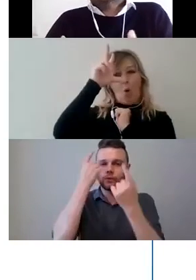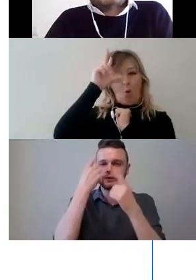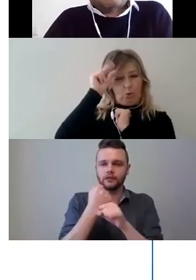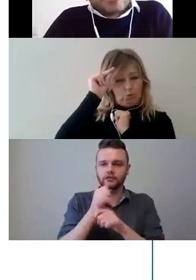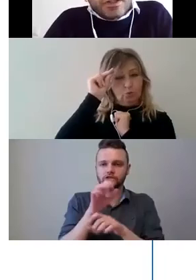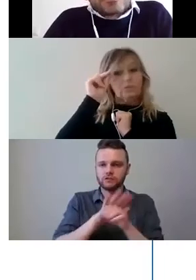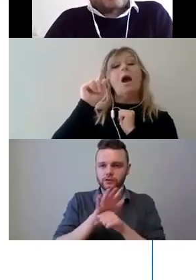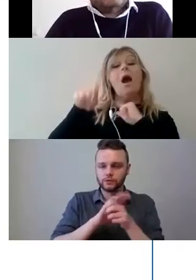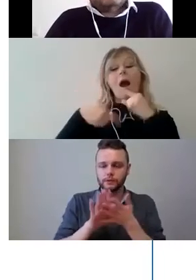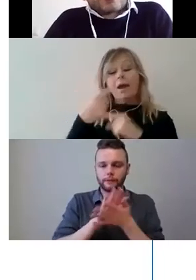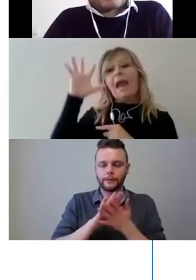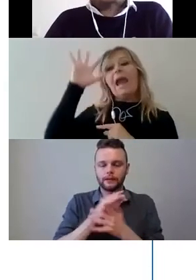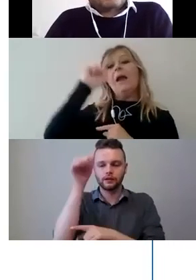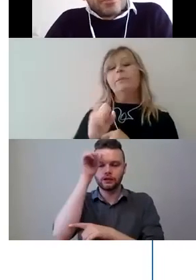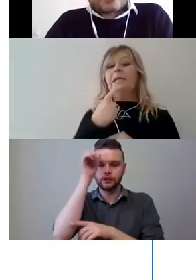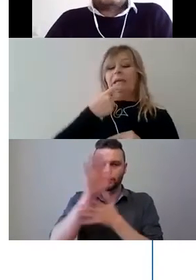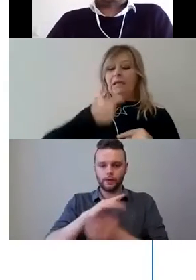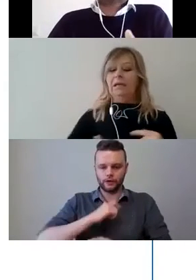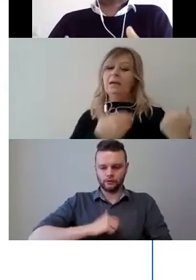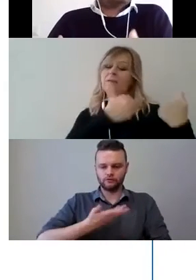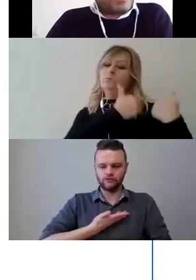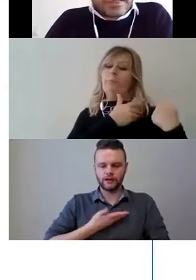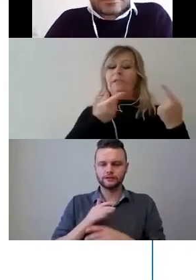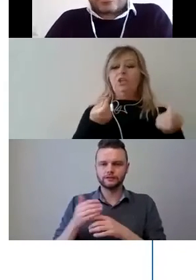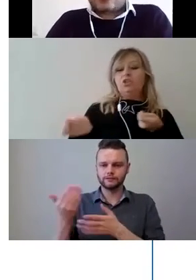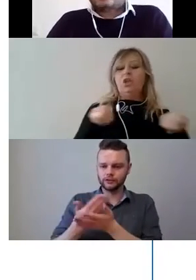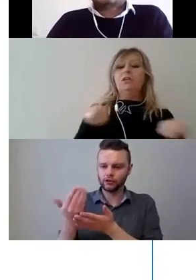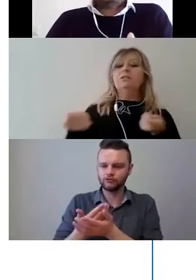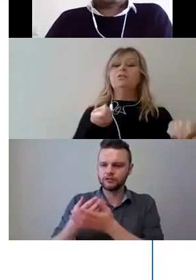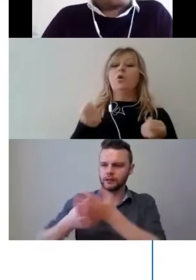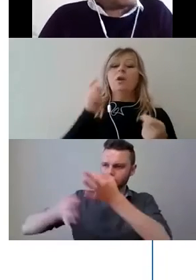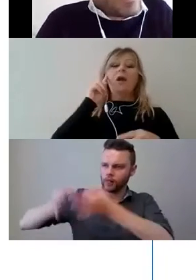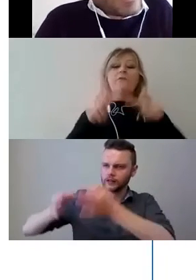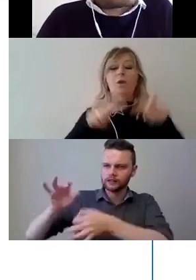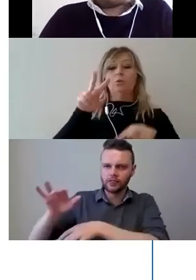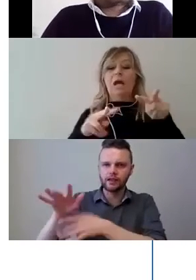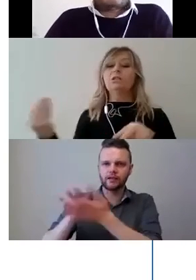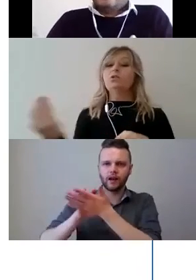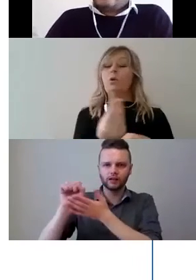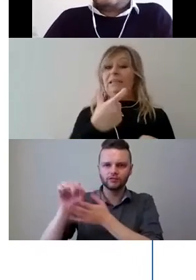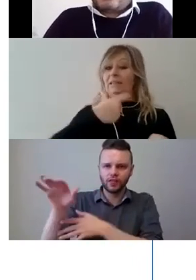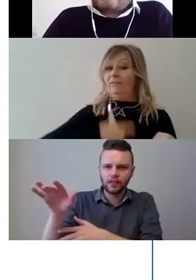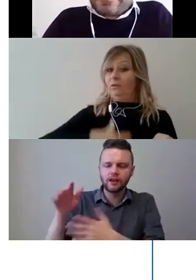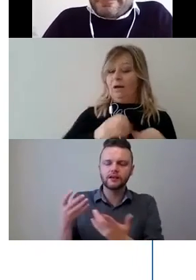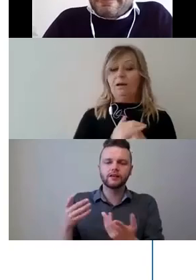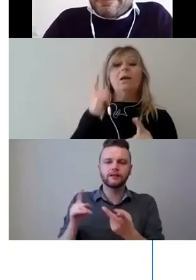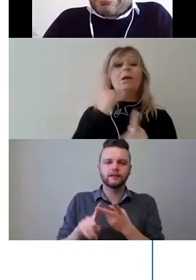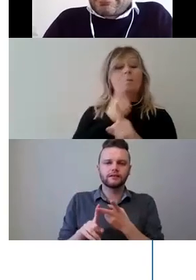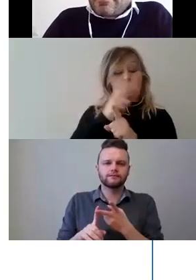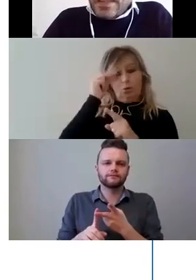country means having knowledge about human rights, security situation, political situation, cultural aspects, and